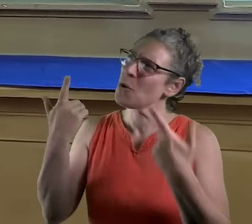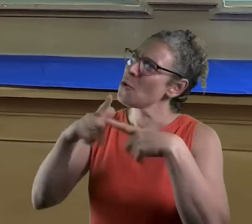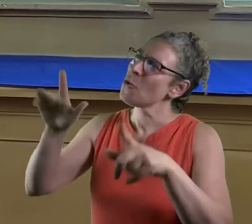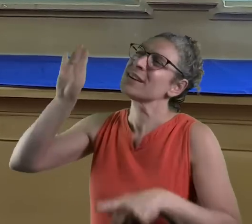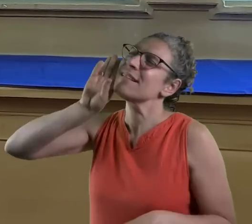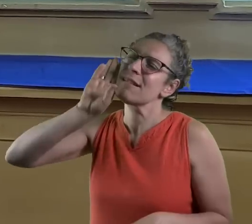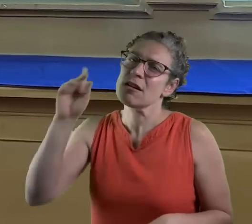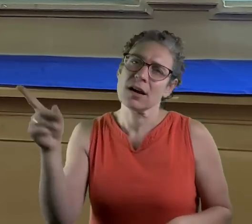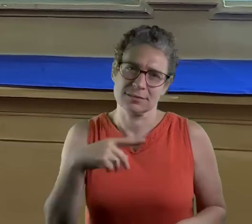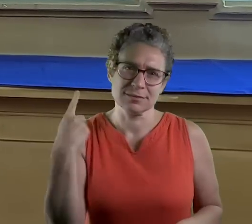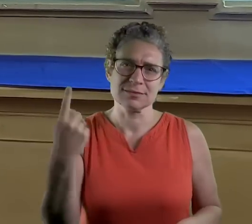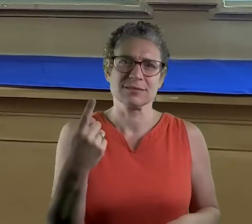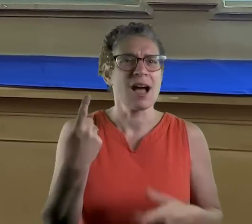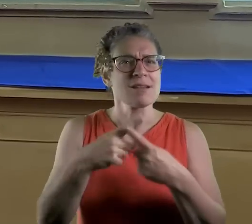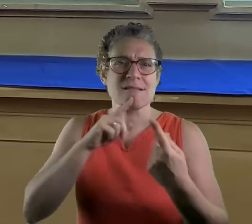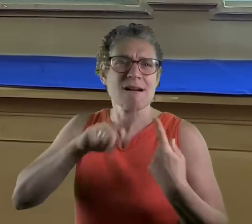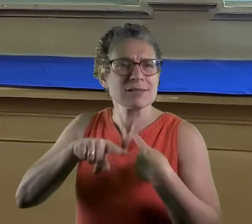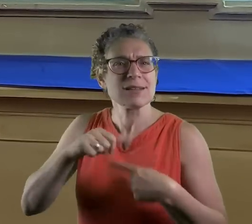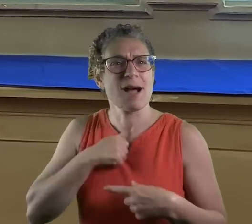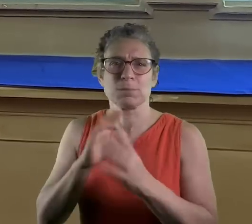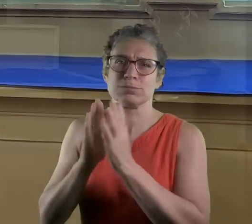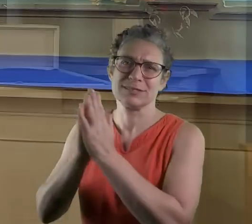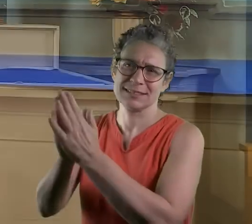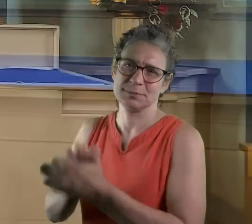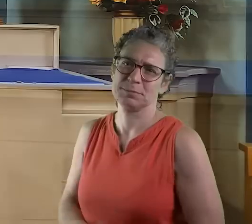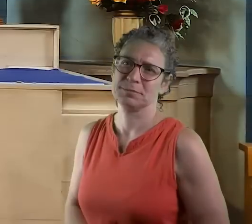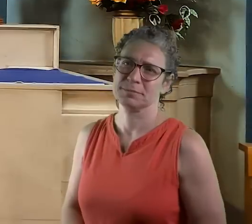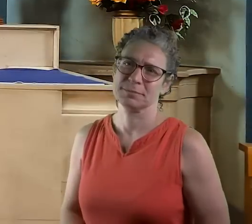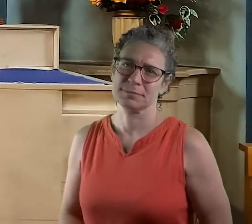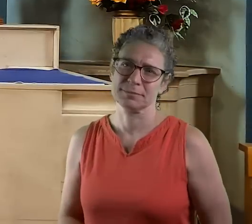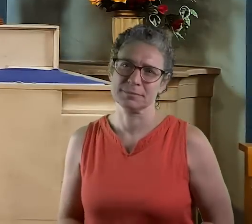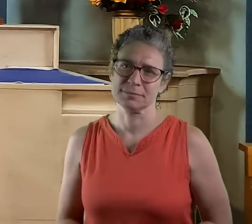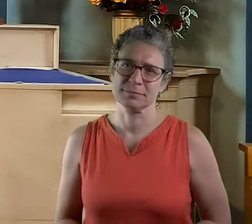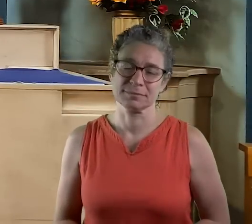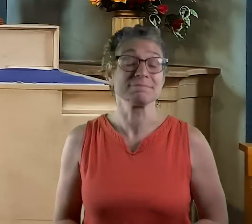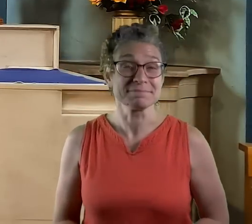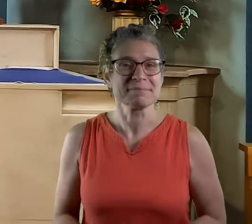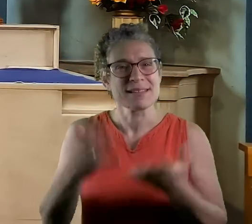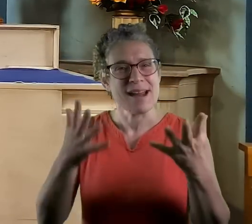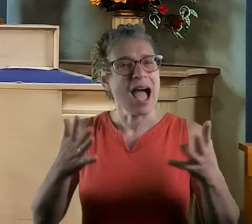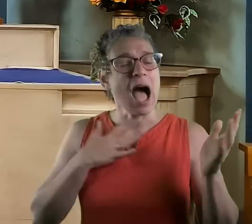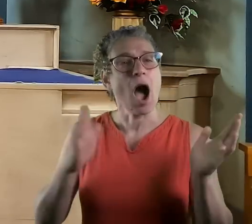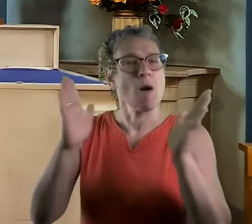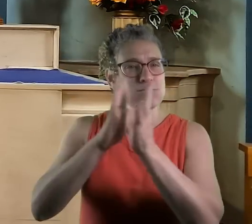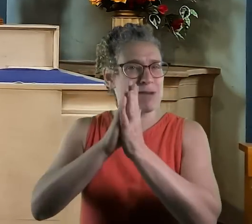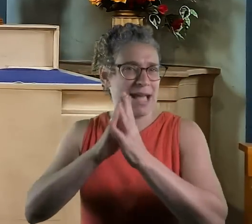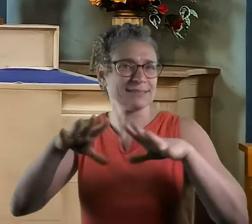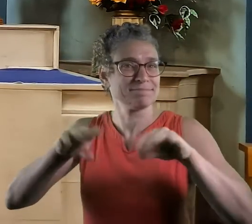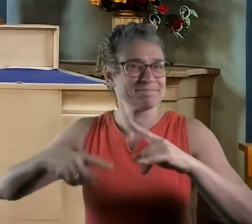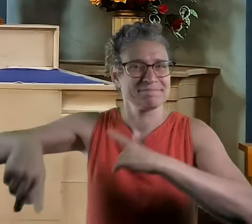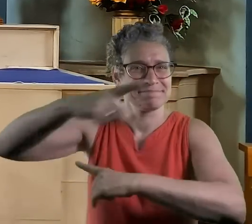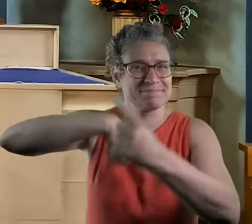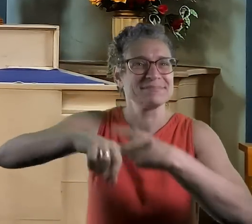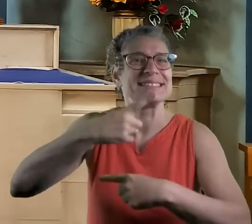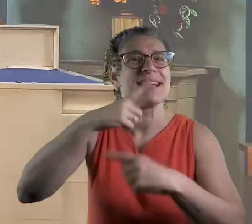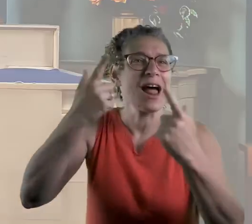Lord, hear us and answer our prayers. We gather our prayers together as we say